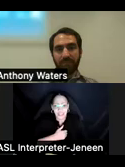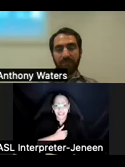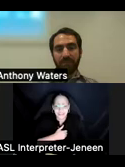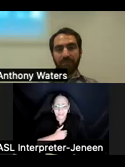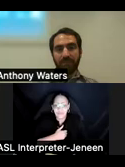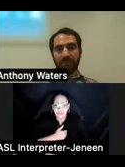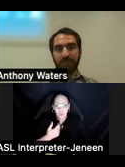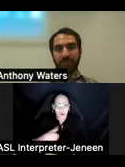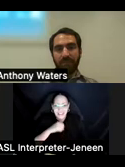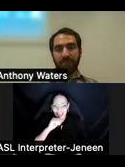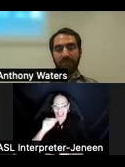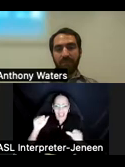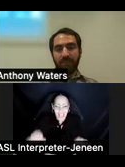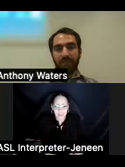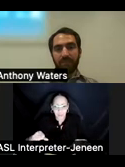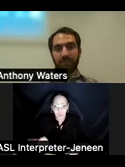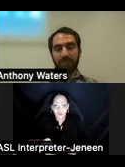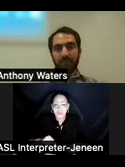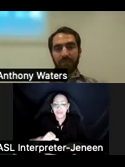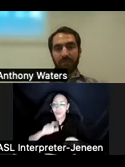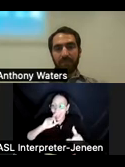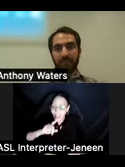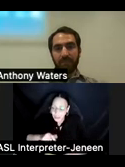were not able to get to everybody's question.